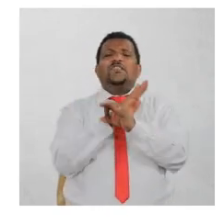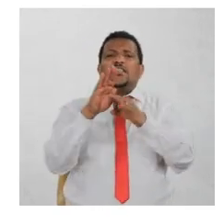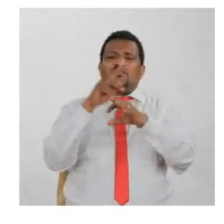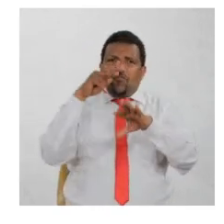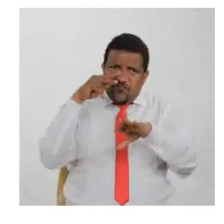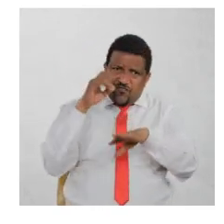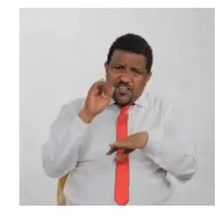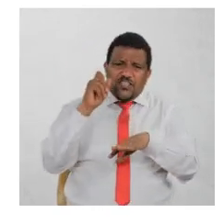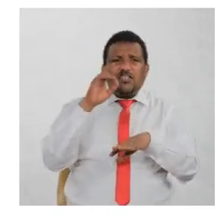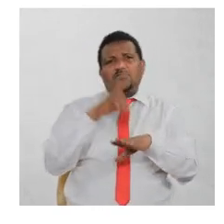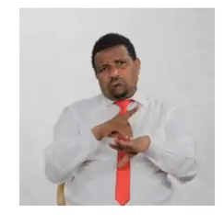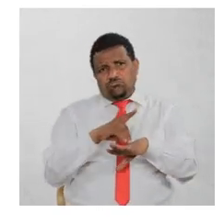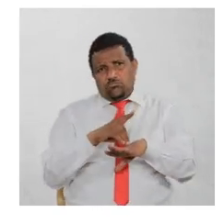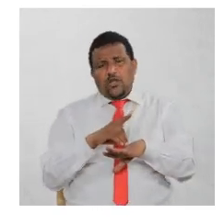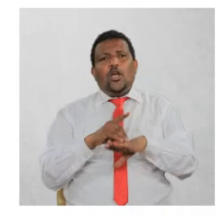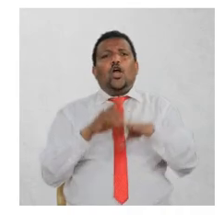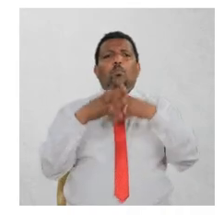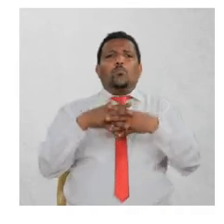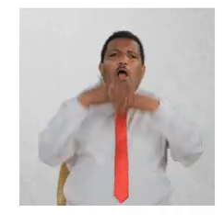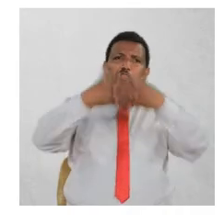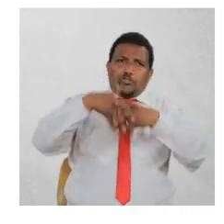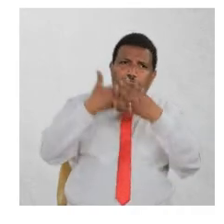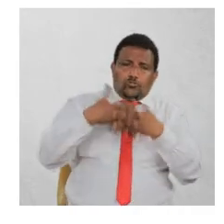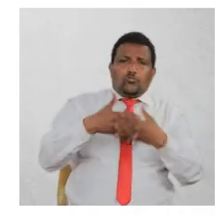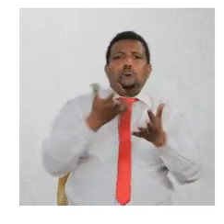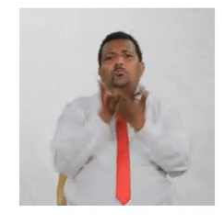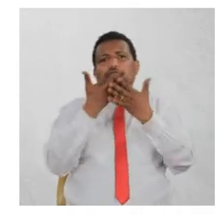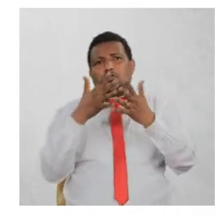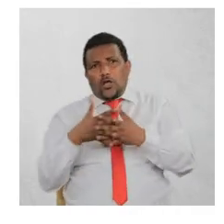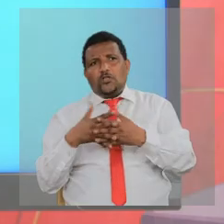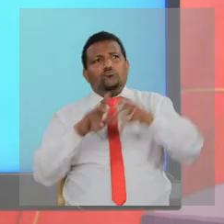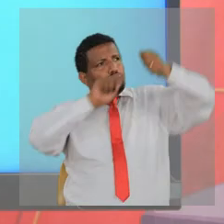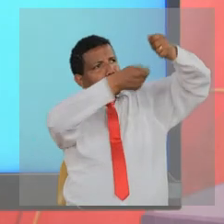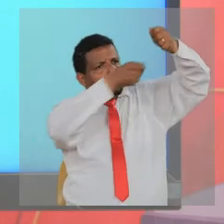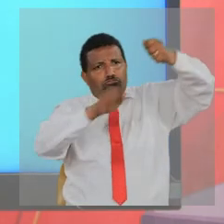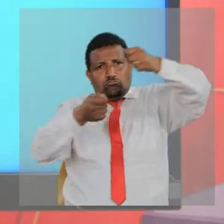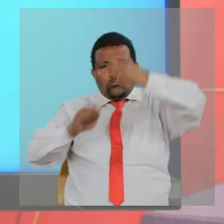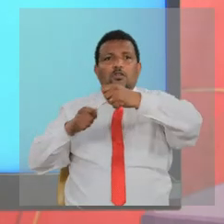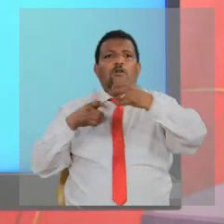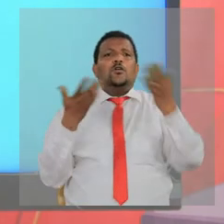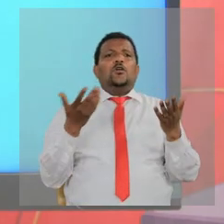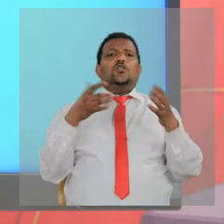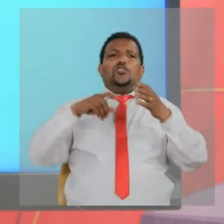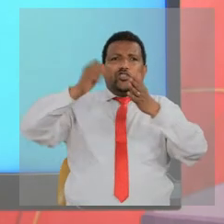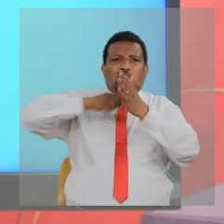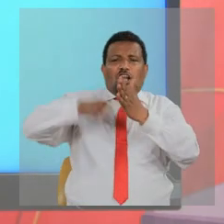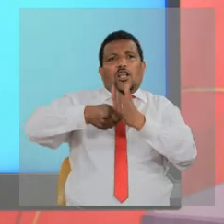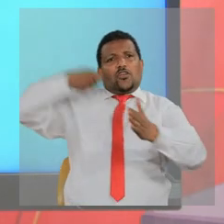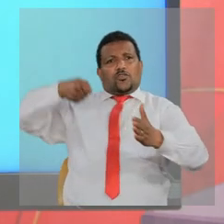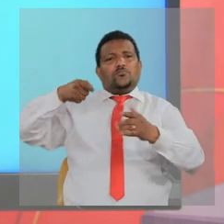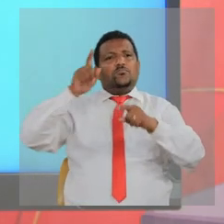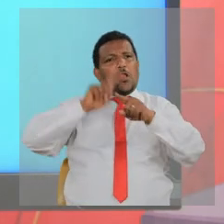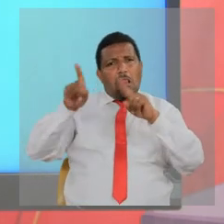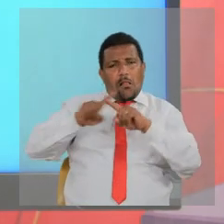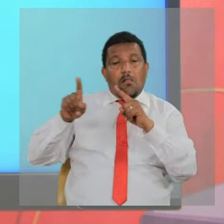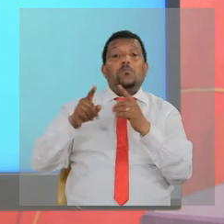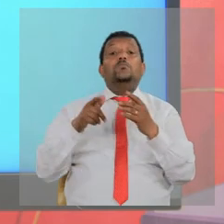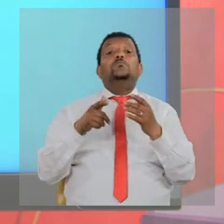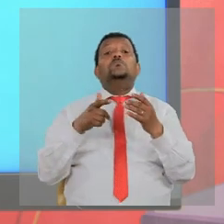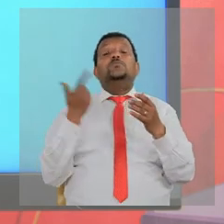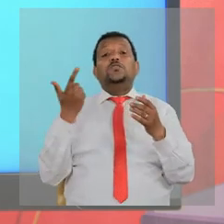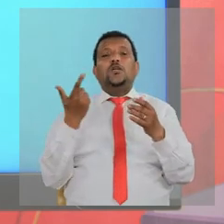fixed equipment, on machineries, equipment, installations, generators, and the likes, is considered